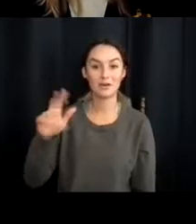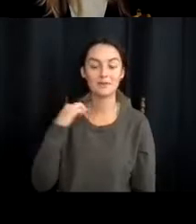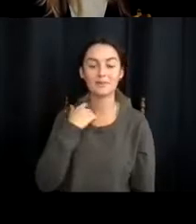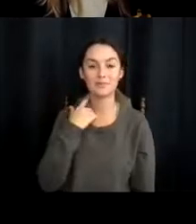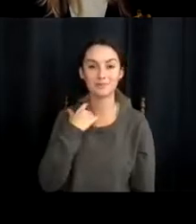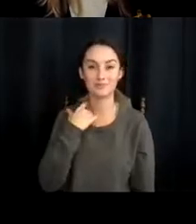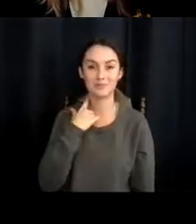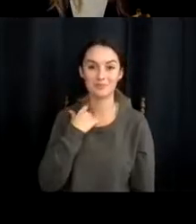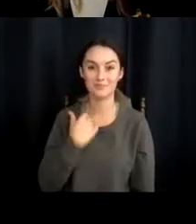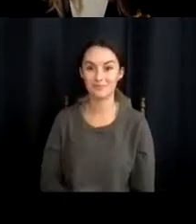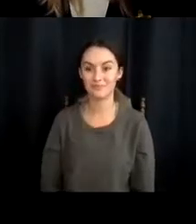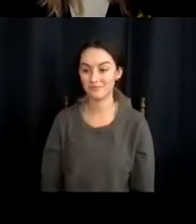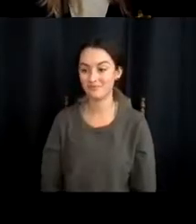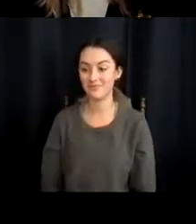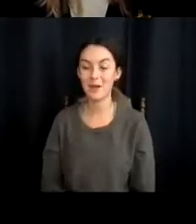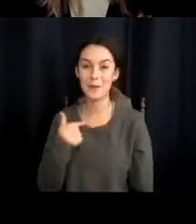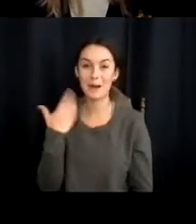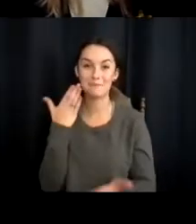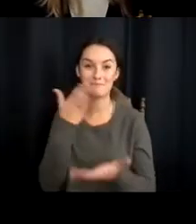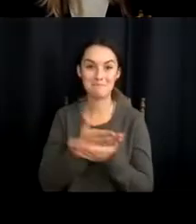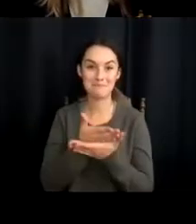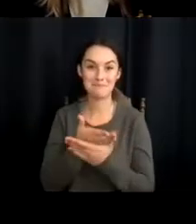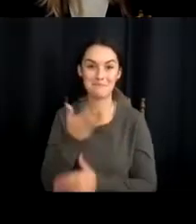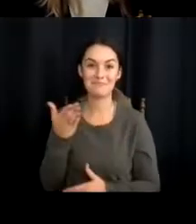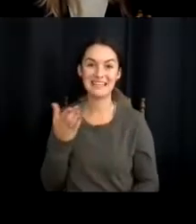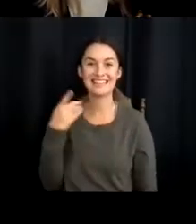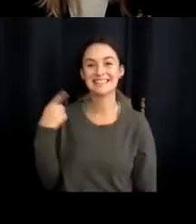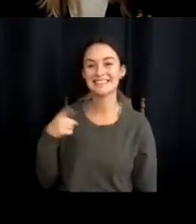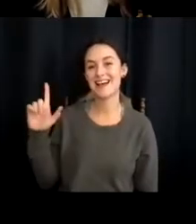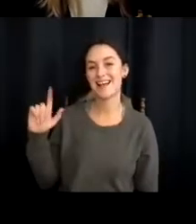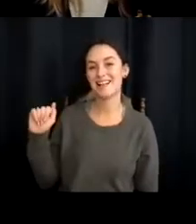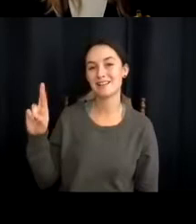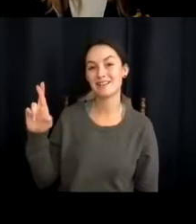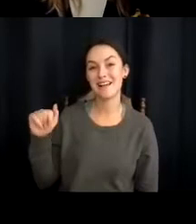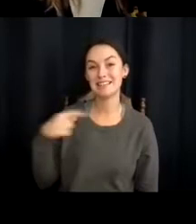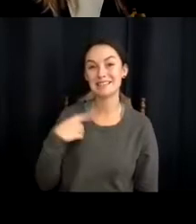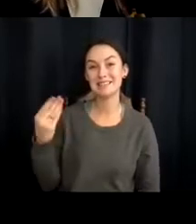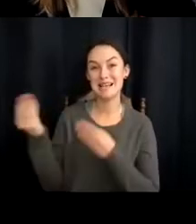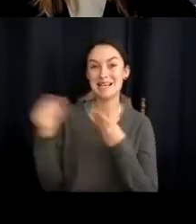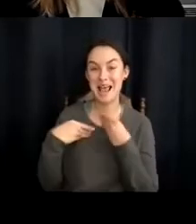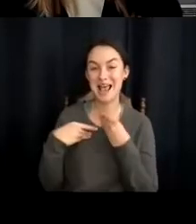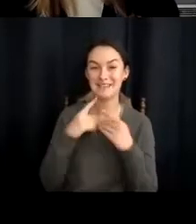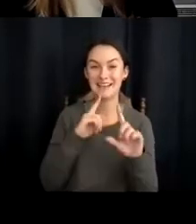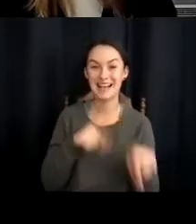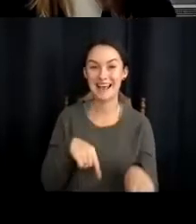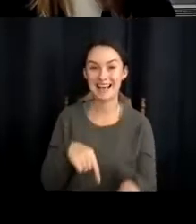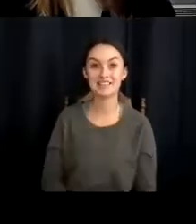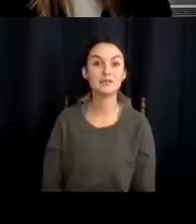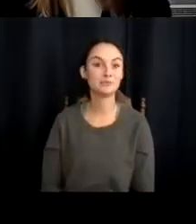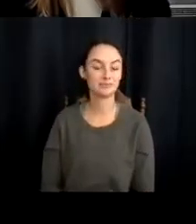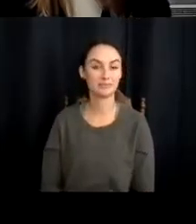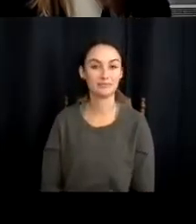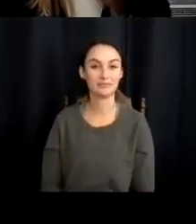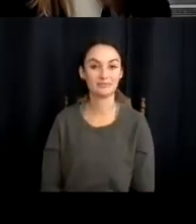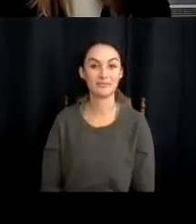And that actually gave us our answer. So my colleague Laura, who's observing today, sent me a message that the artists, to answer